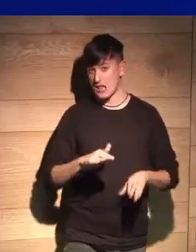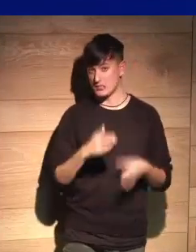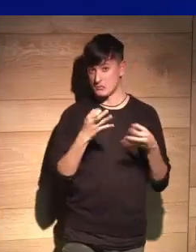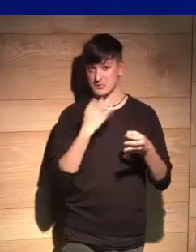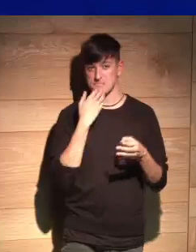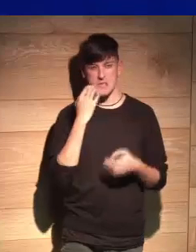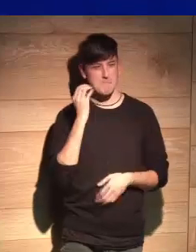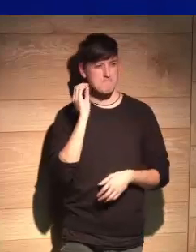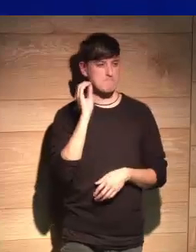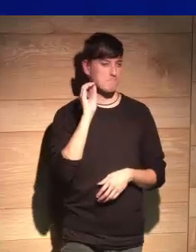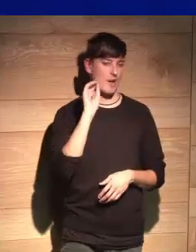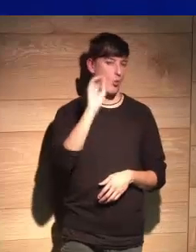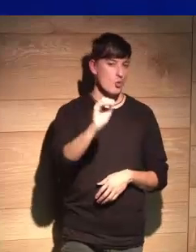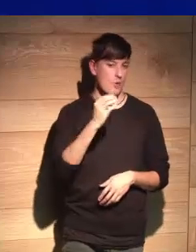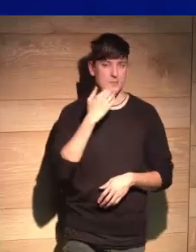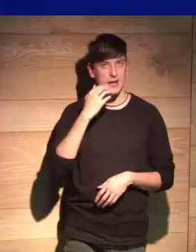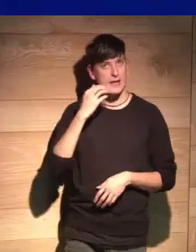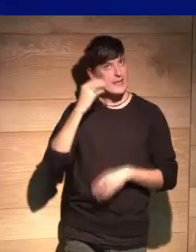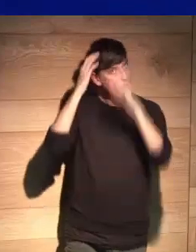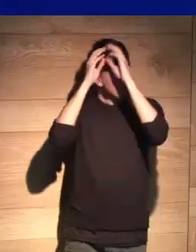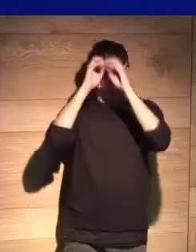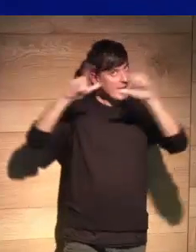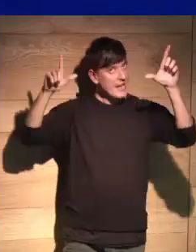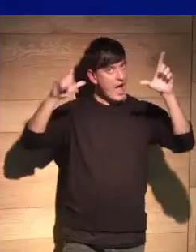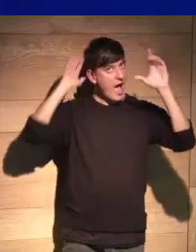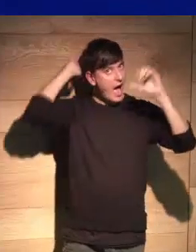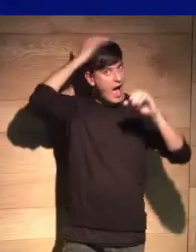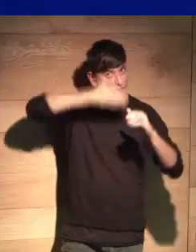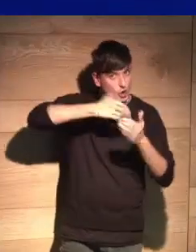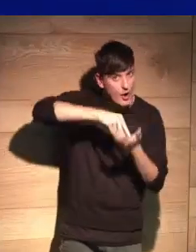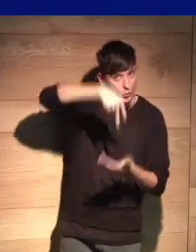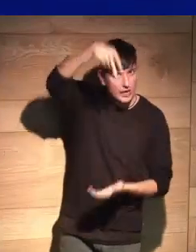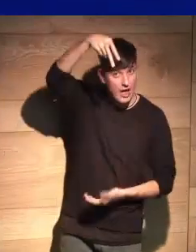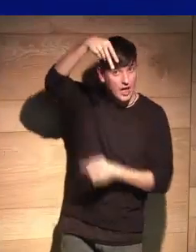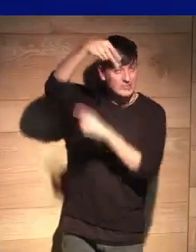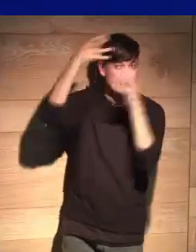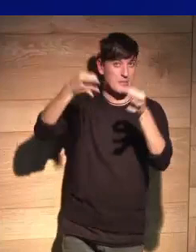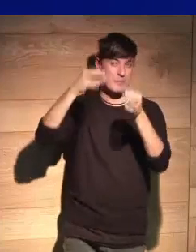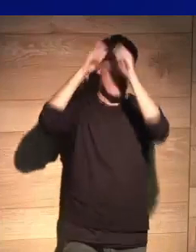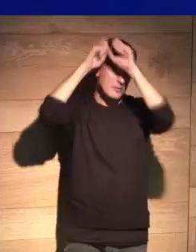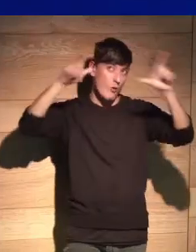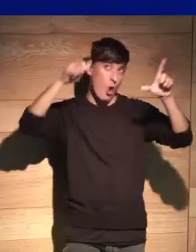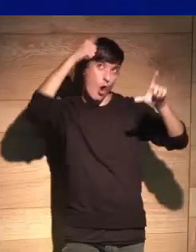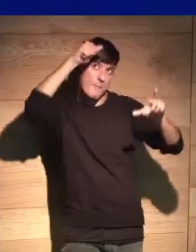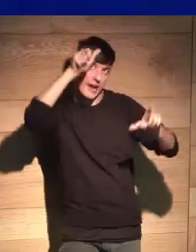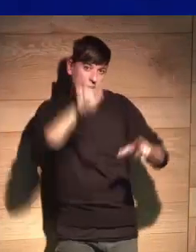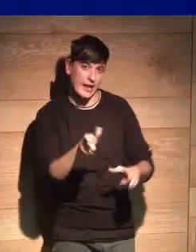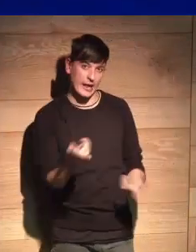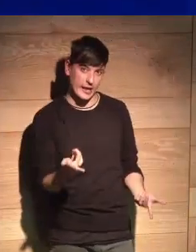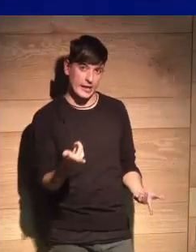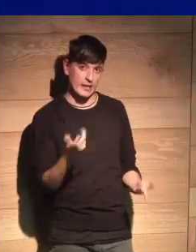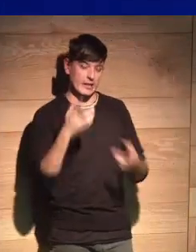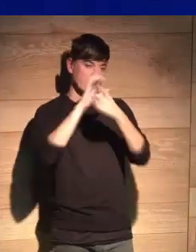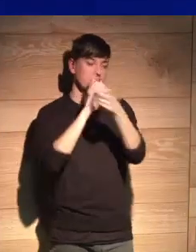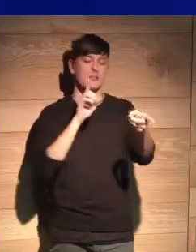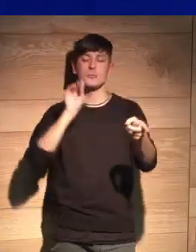examples. And when you ask, think about an astronaut, people always think of a man. And how do you think this